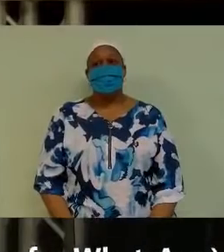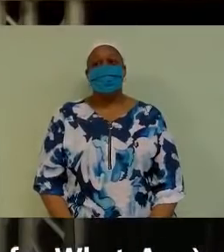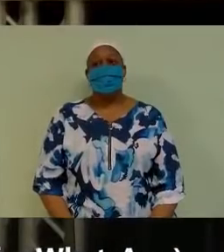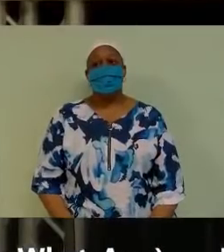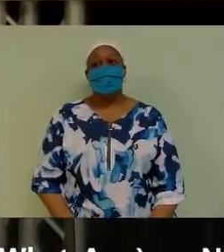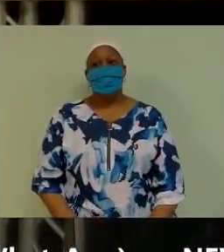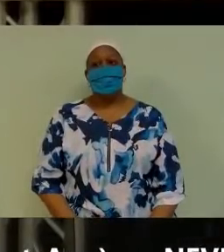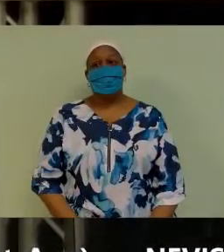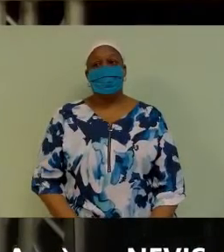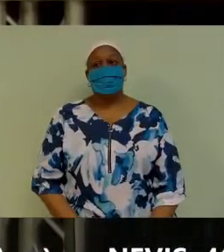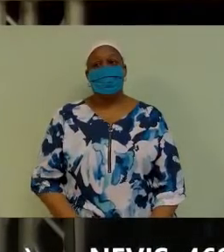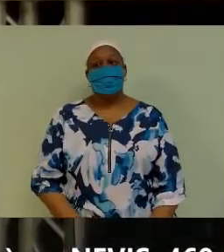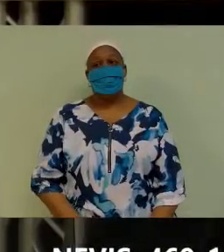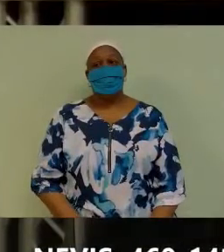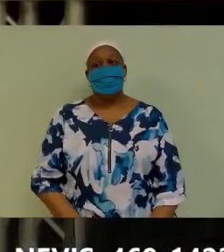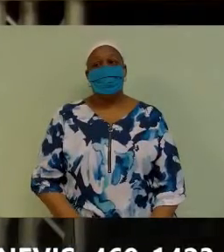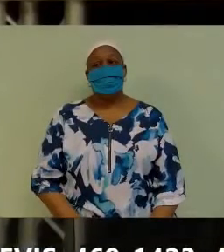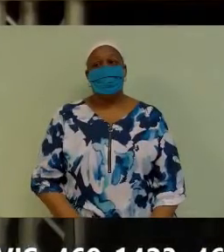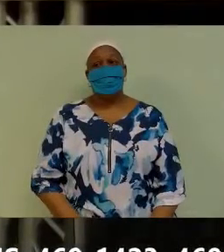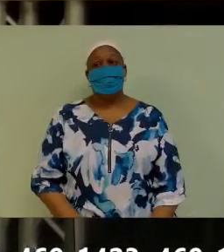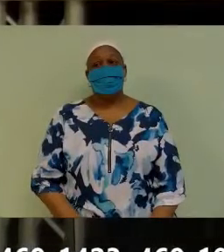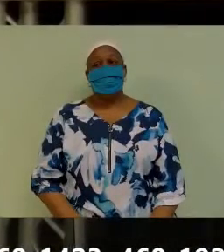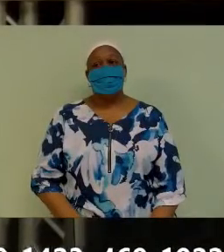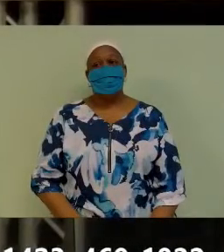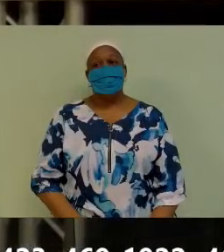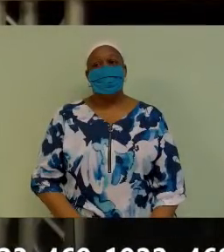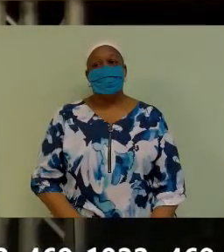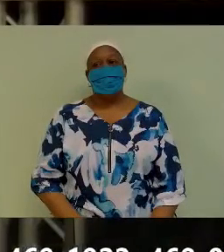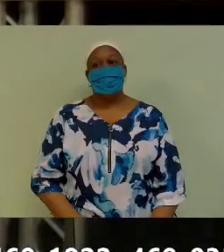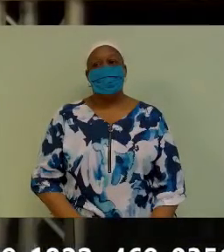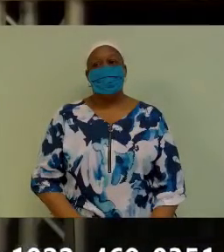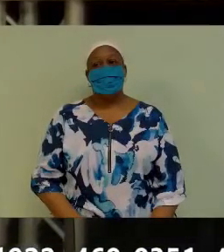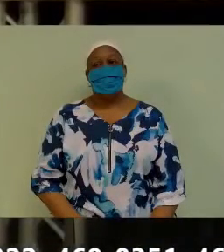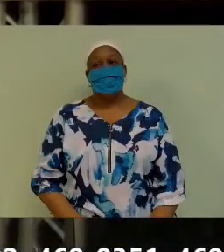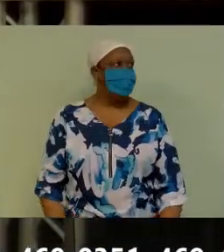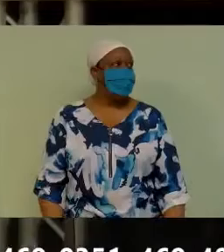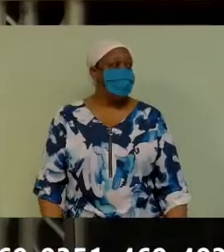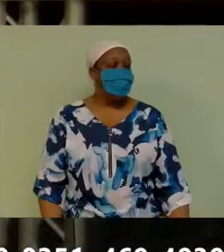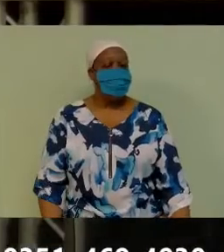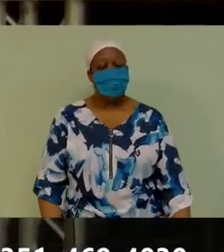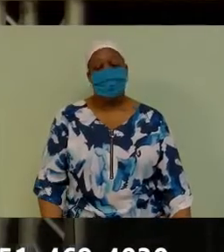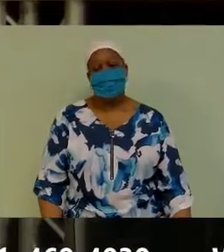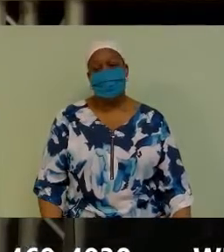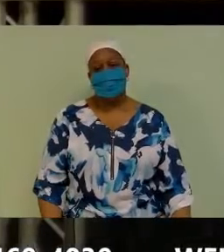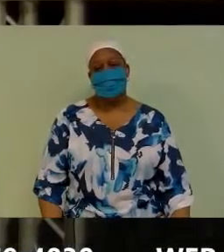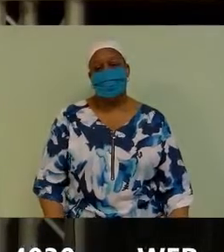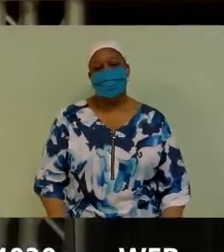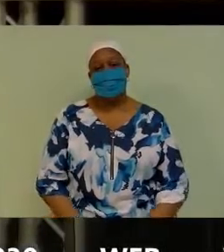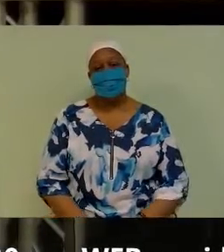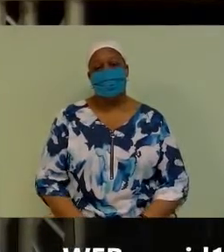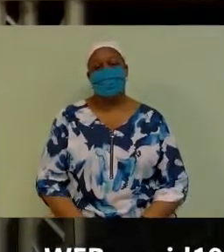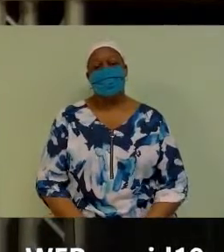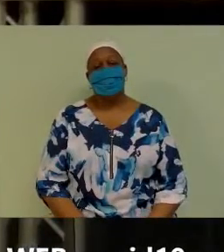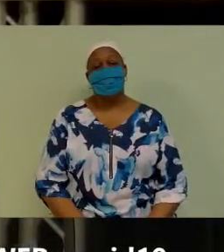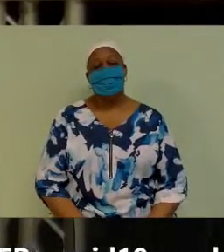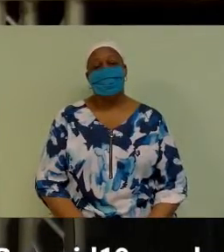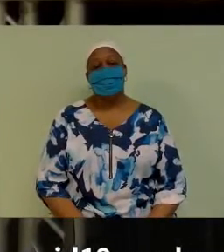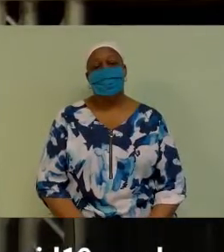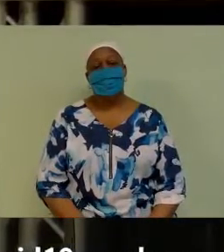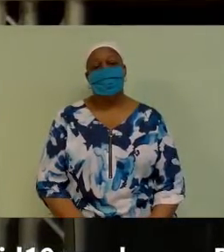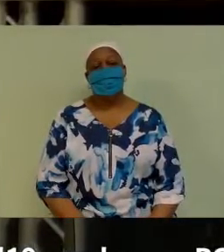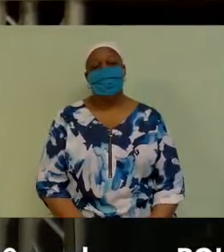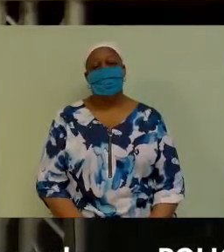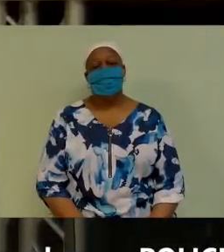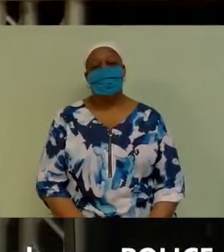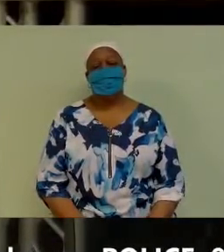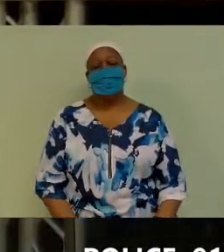is asymptomatic or pre-symptomatic is less than that of someone who is symptomatic, the control measures